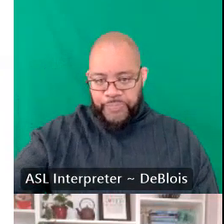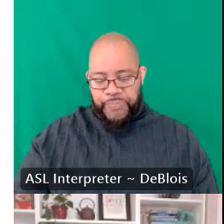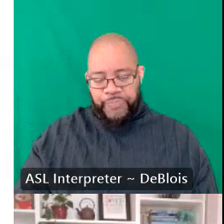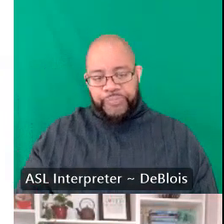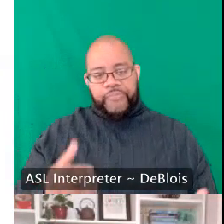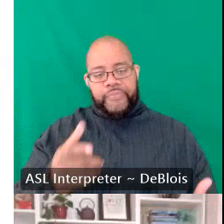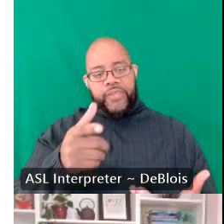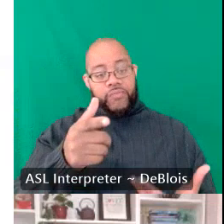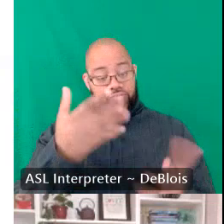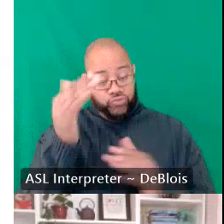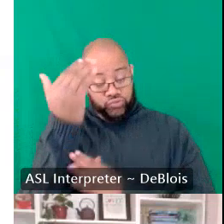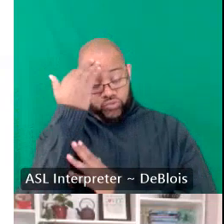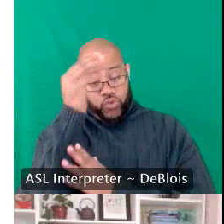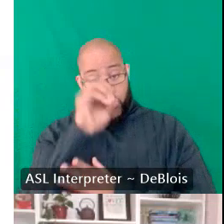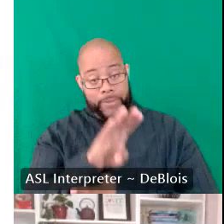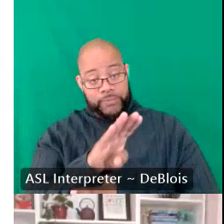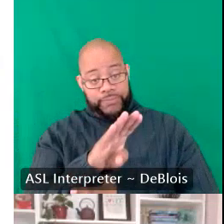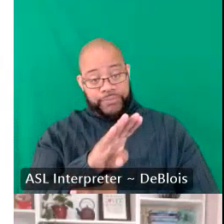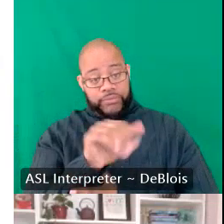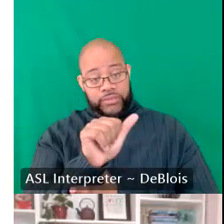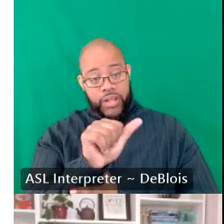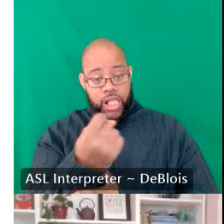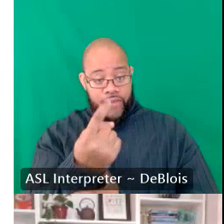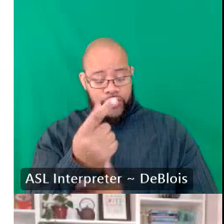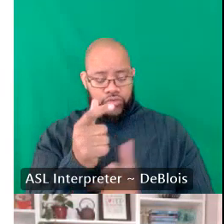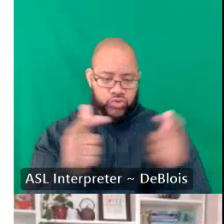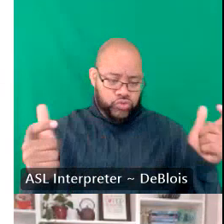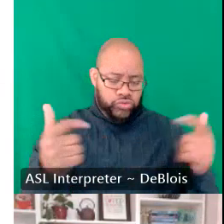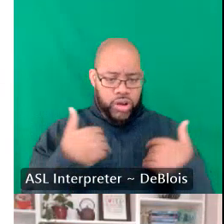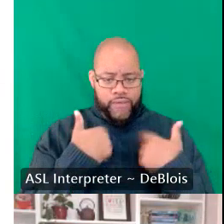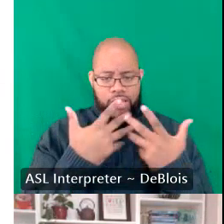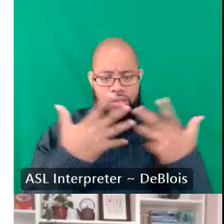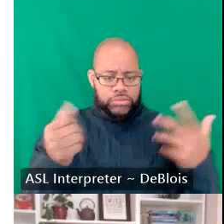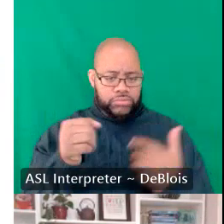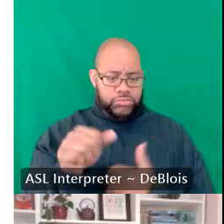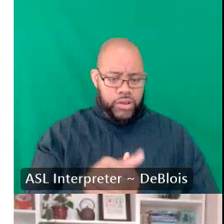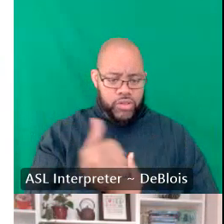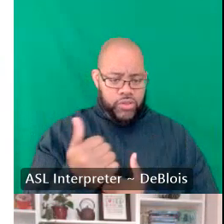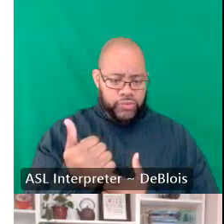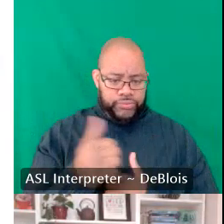as you know, OMB Circular A-11 is huge, and there are lots of other